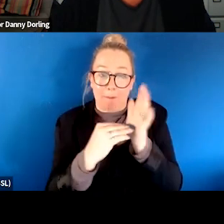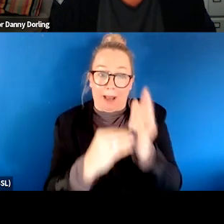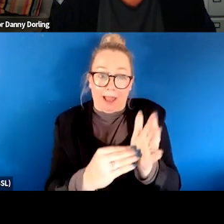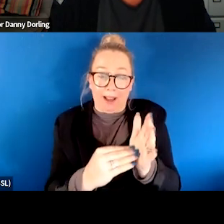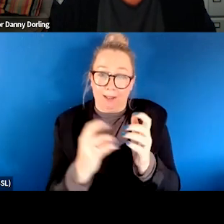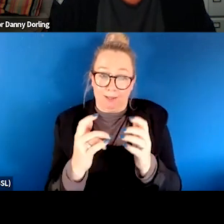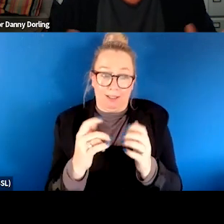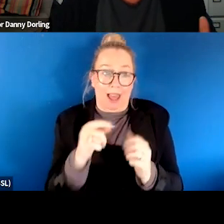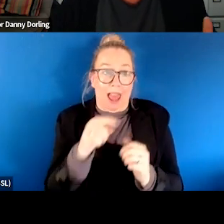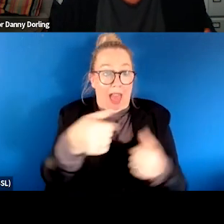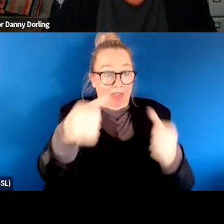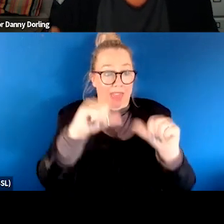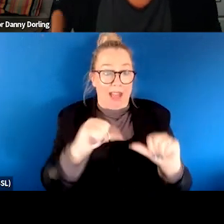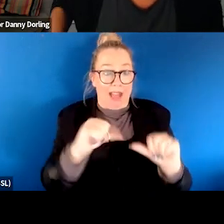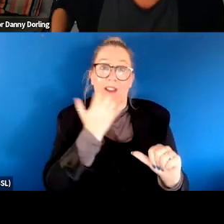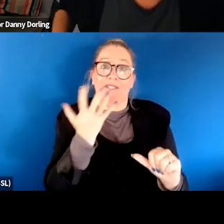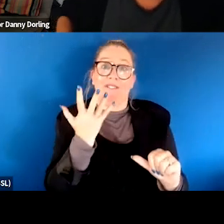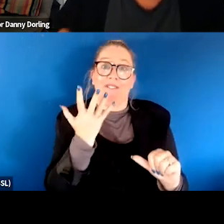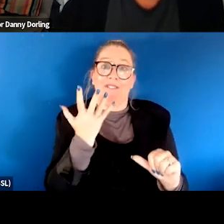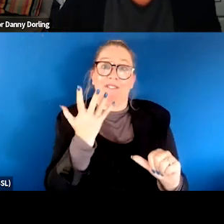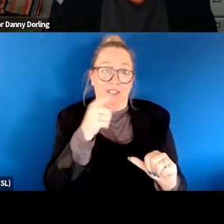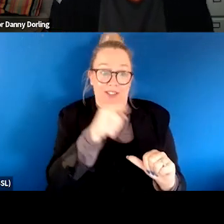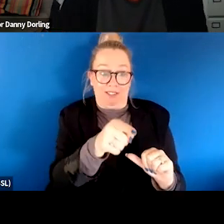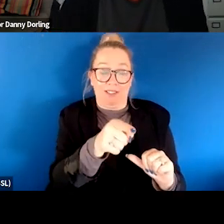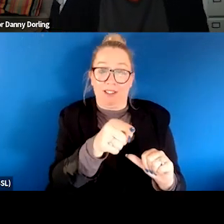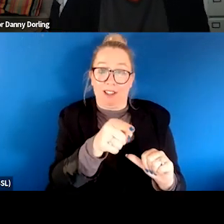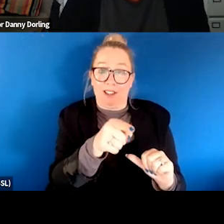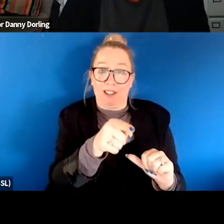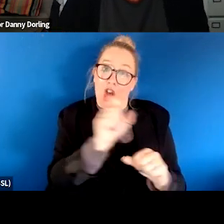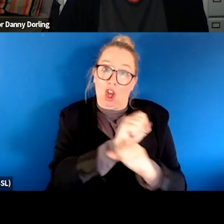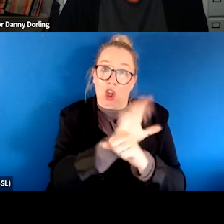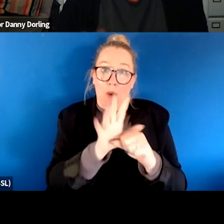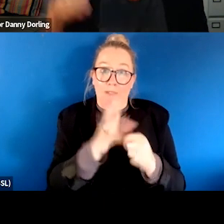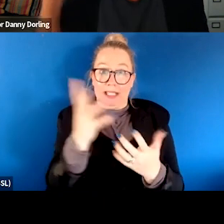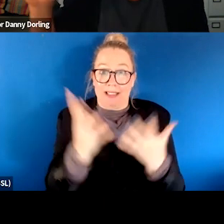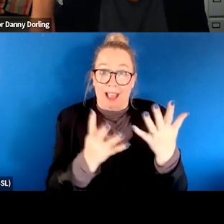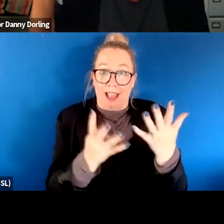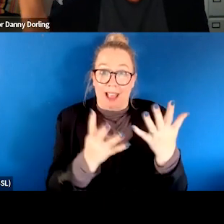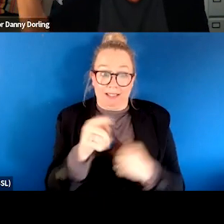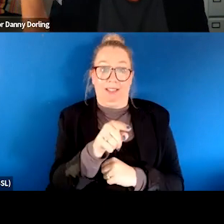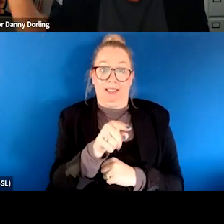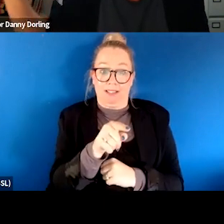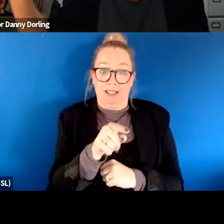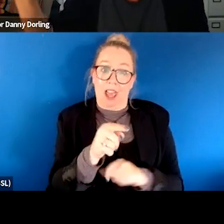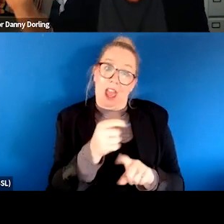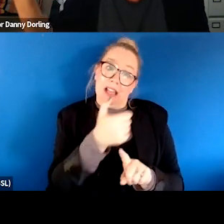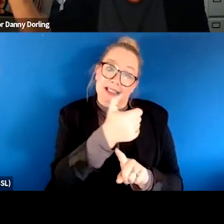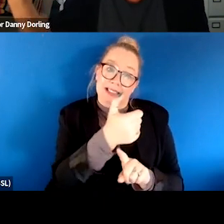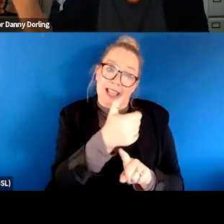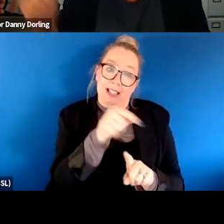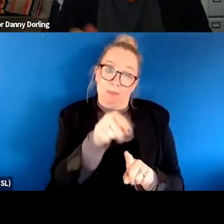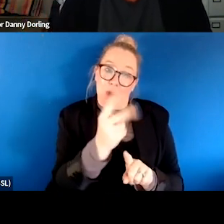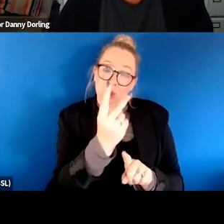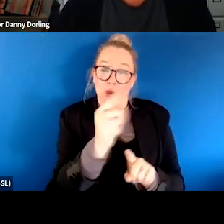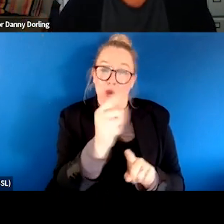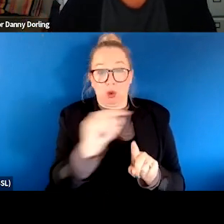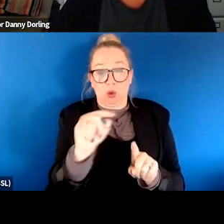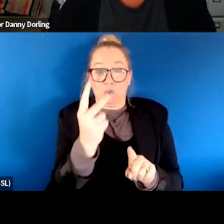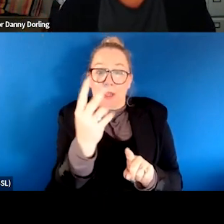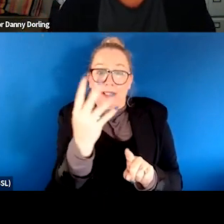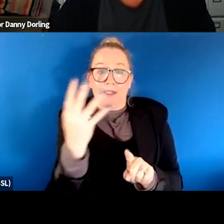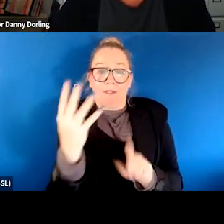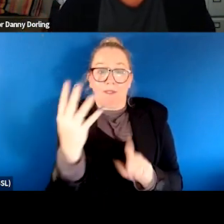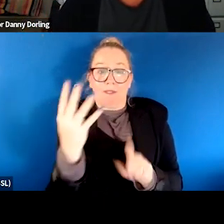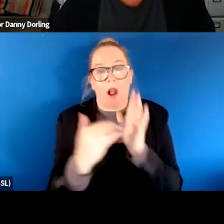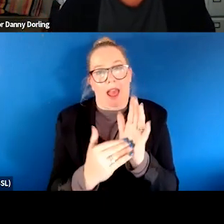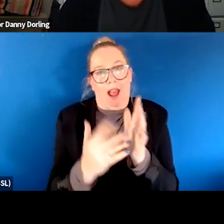COVID-19, varying between 6 and 24 million, depending on who you believe. And of course, climbing all the time. So